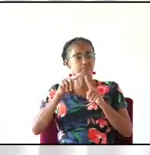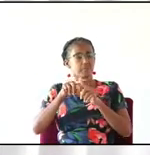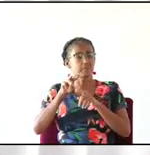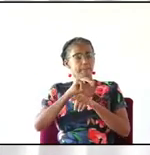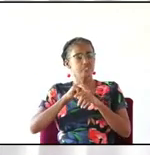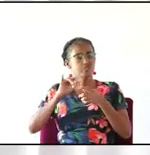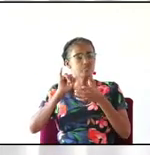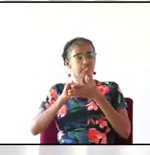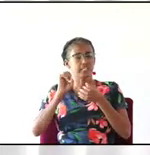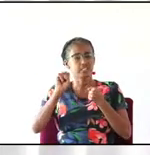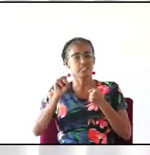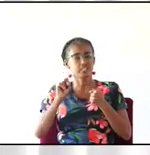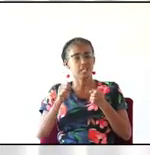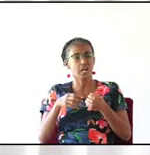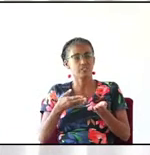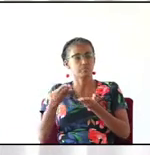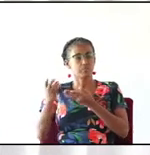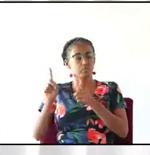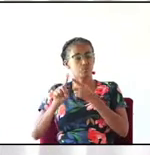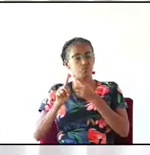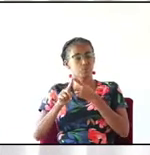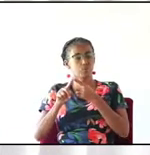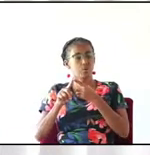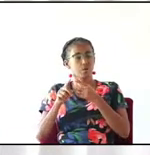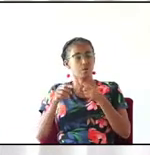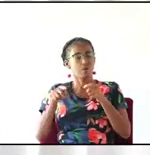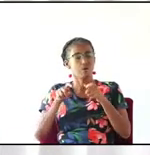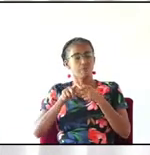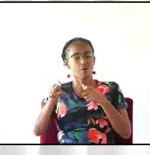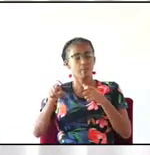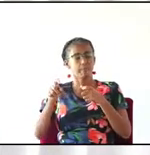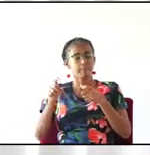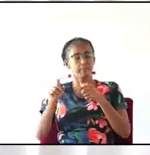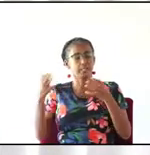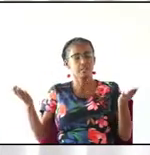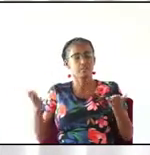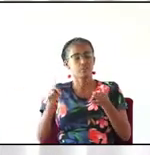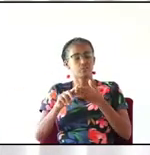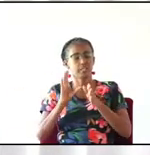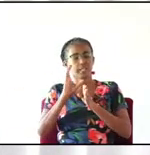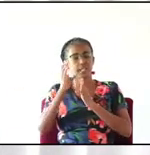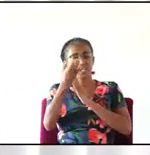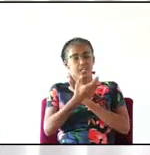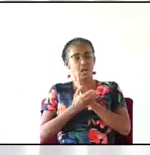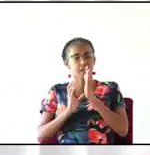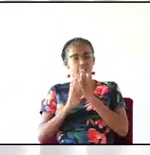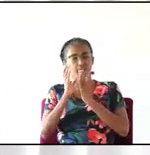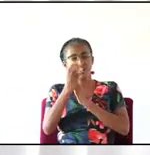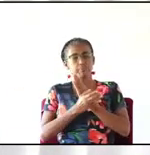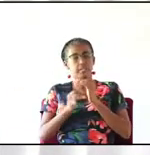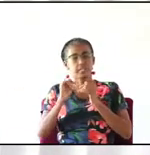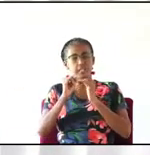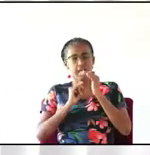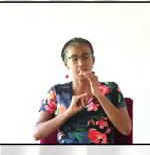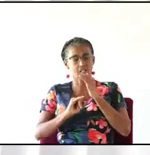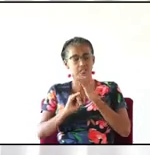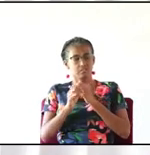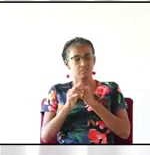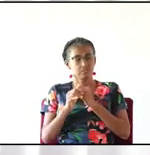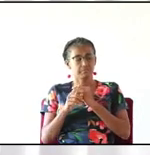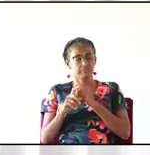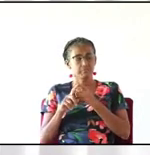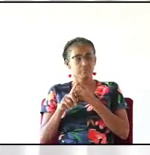missions teams to the Eastern Caribbean islands of Grenada, St. Vincent, St. Lucia since